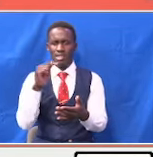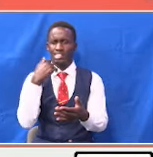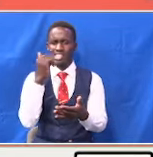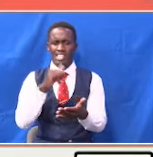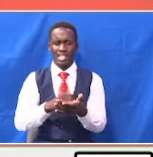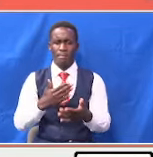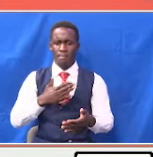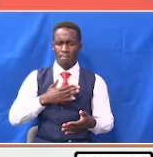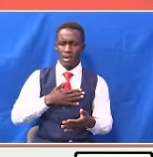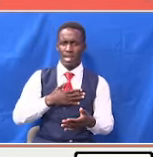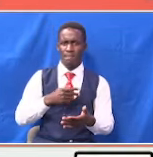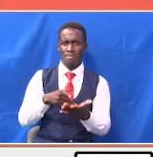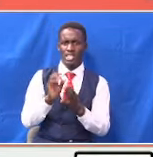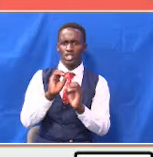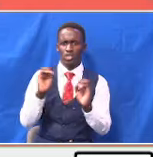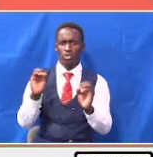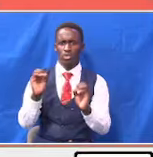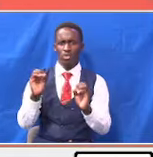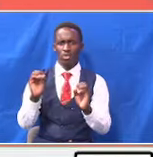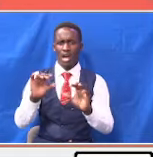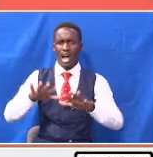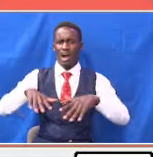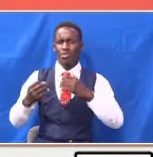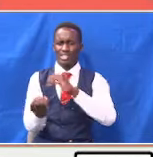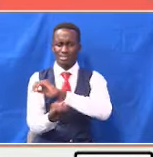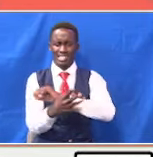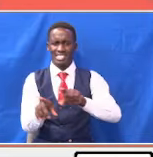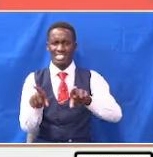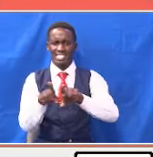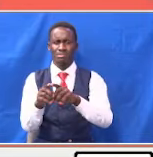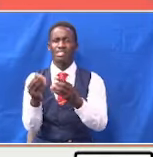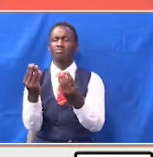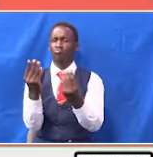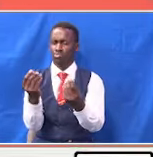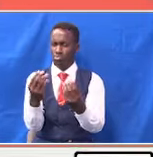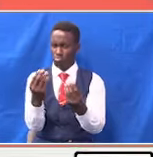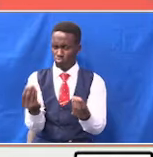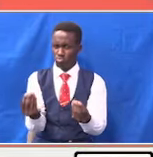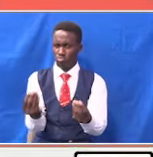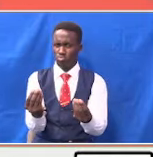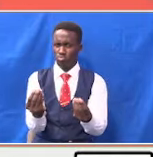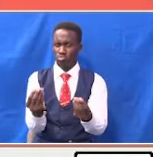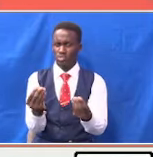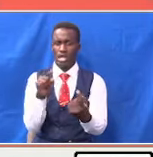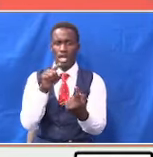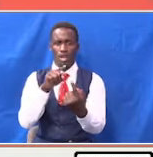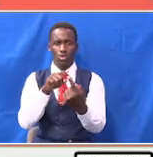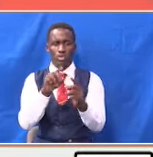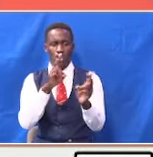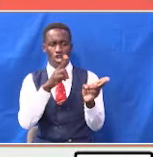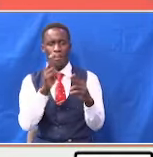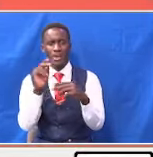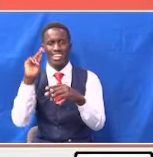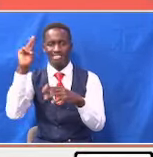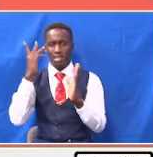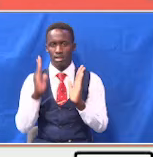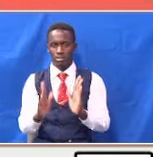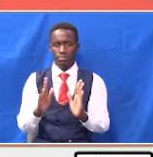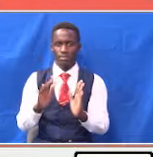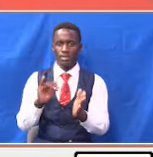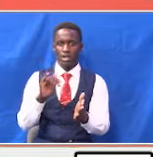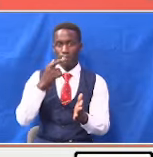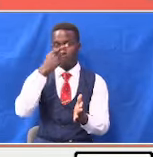zero. Zero, okay. So how do you explain that? How do you reconcile that in simple terms to the common Mwananchi?